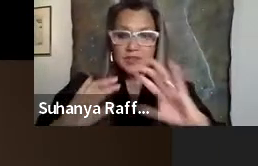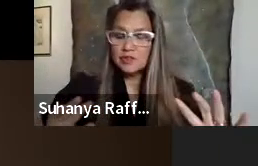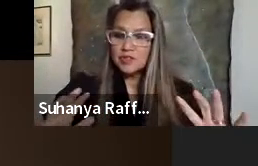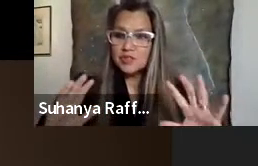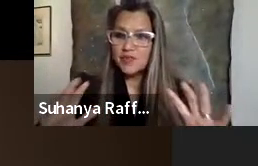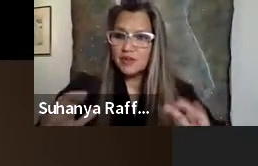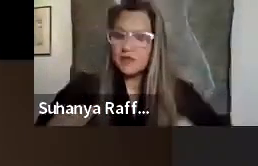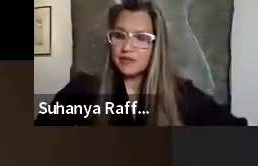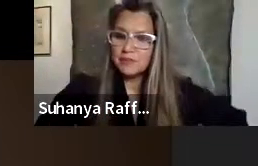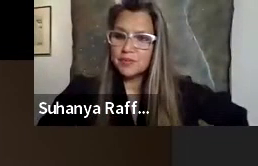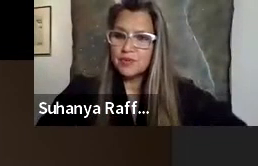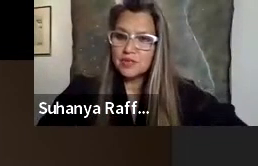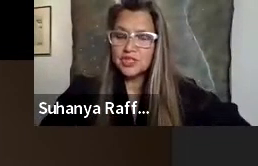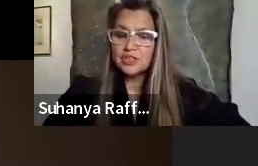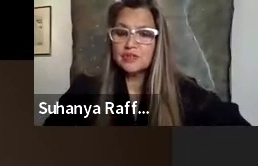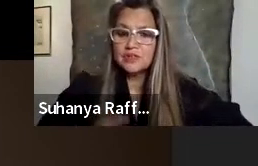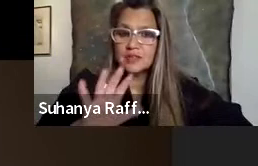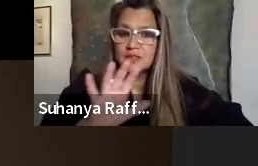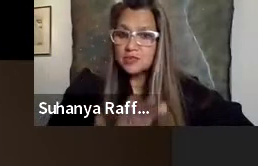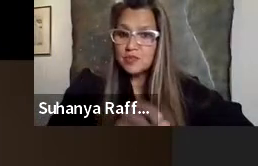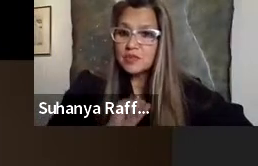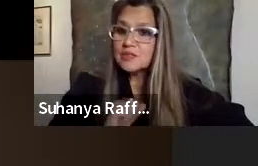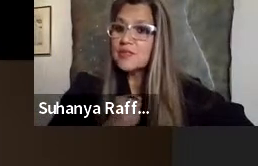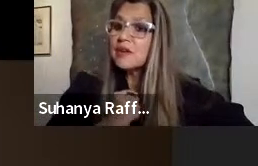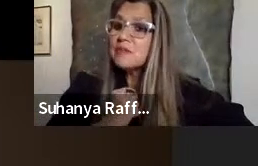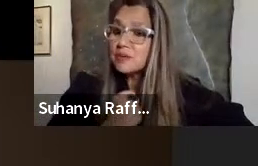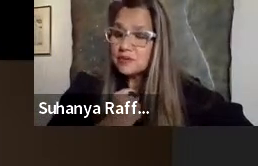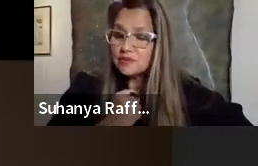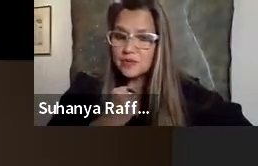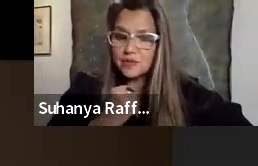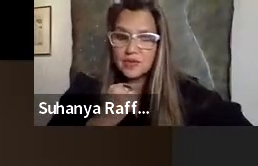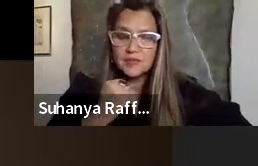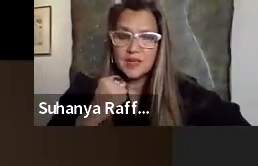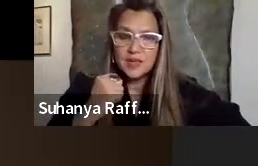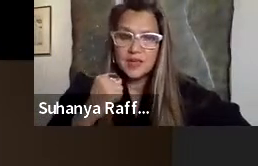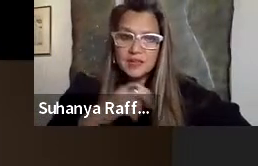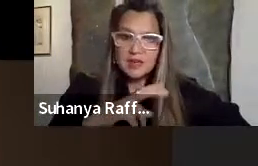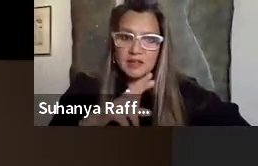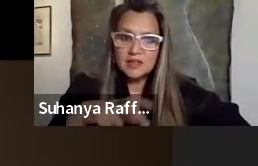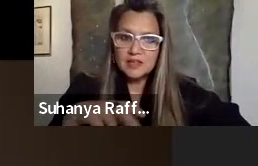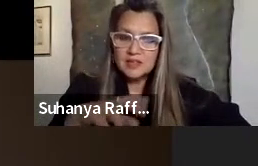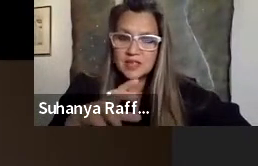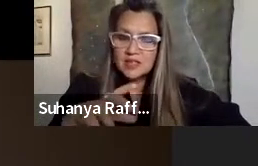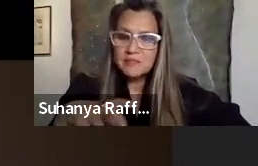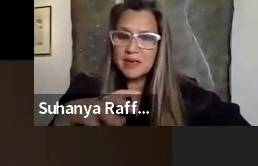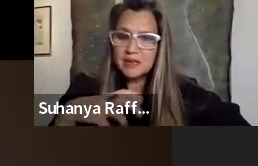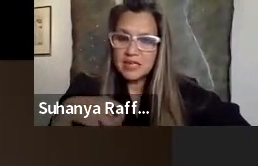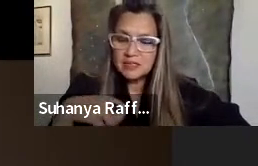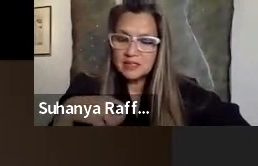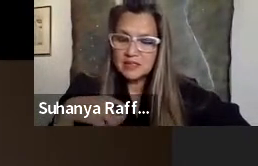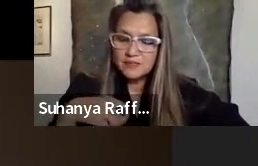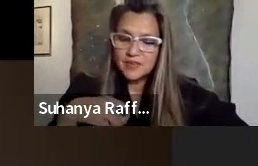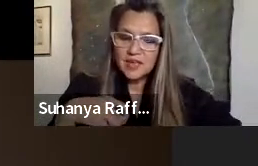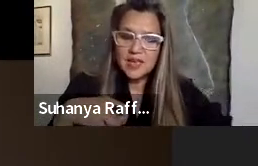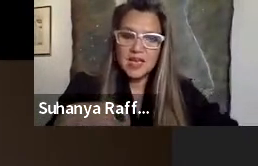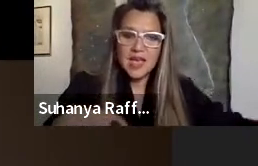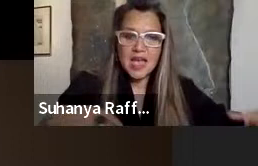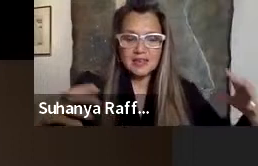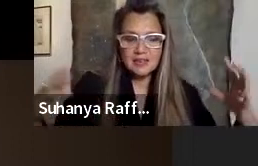know, even though she's very, very poor, she knows that this work is very important for her. there are these 6